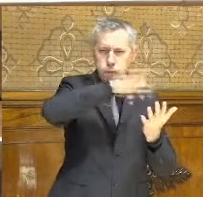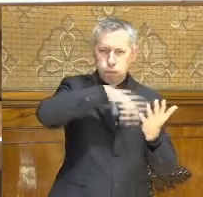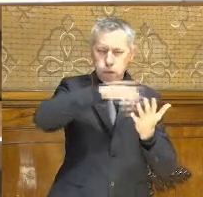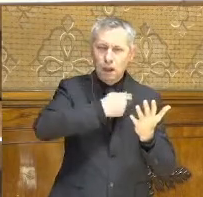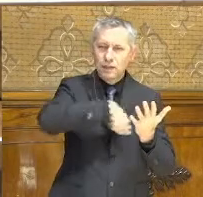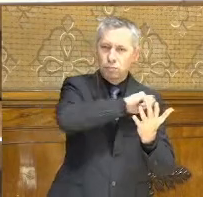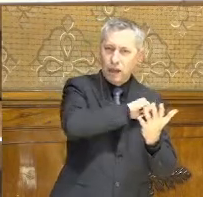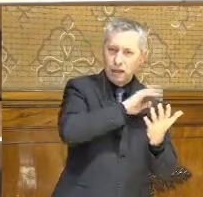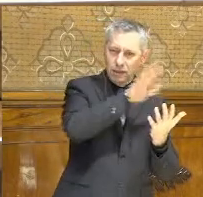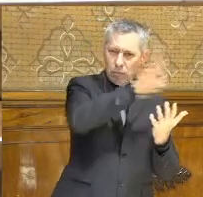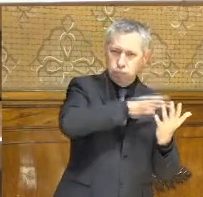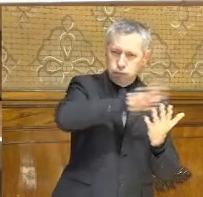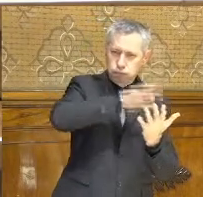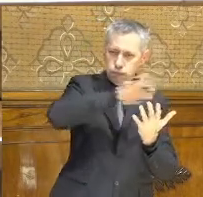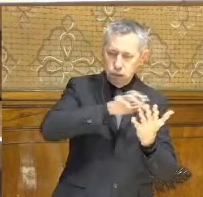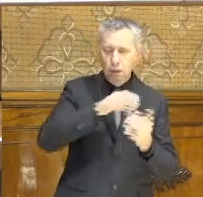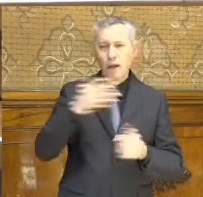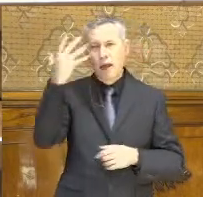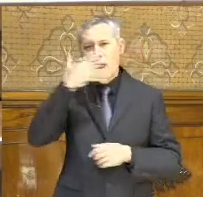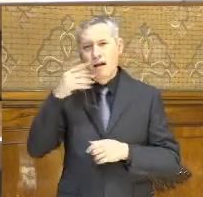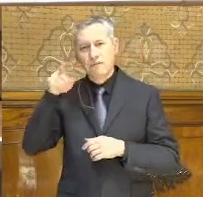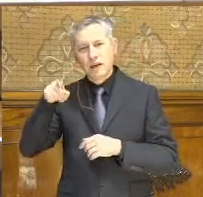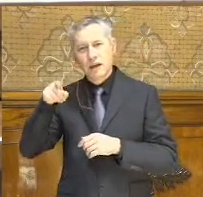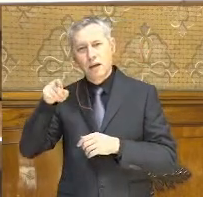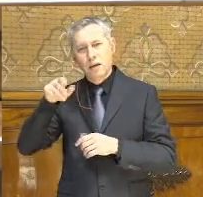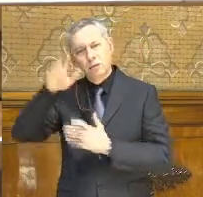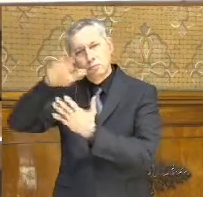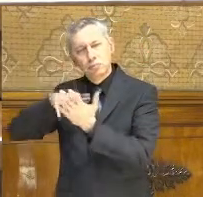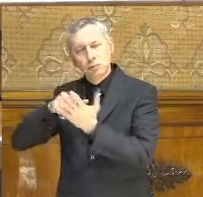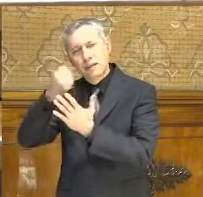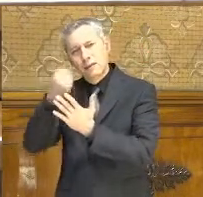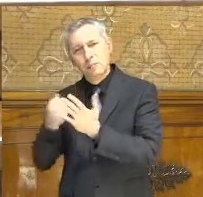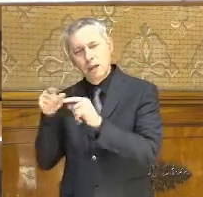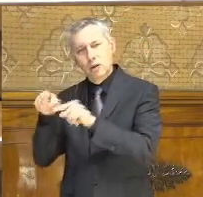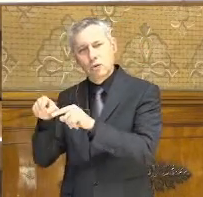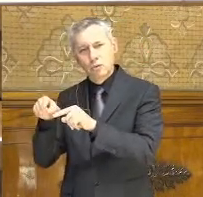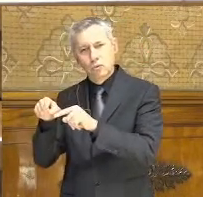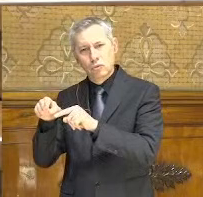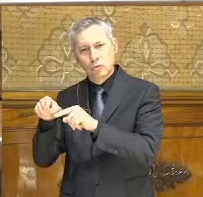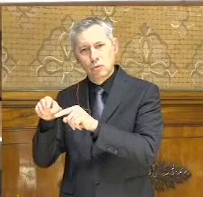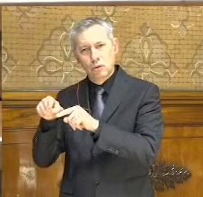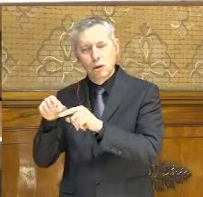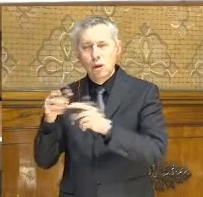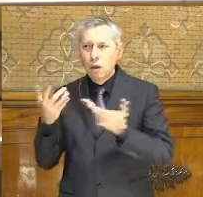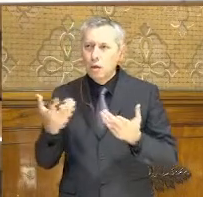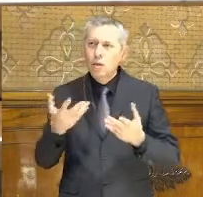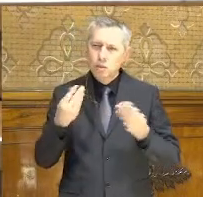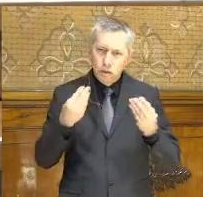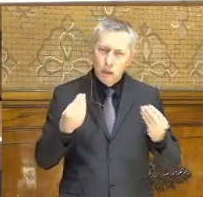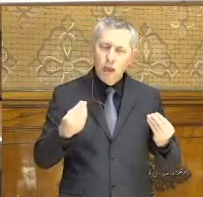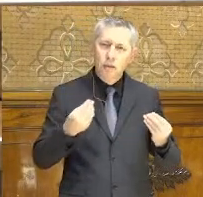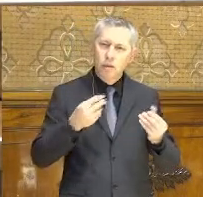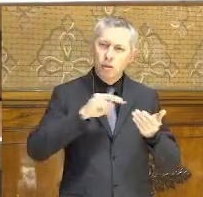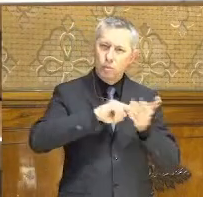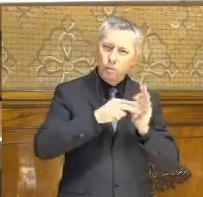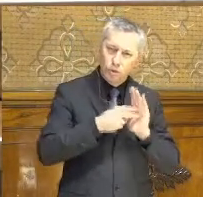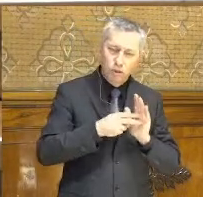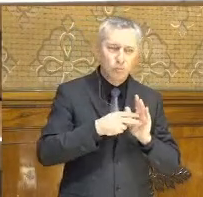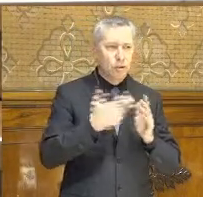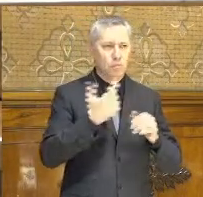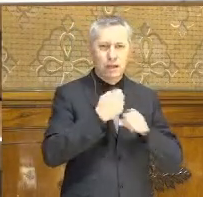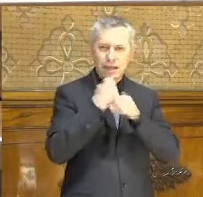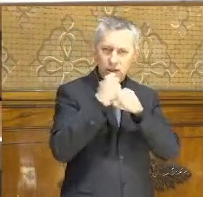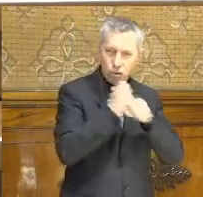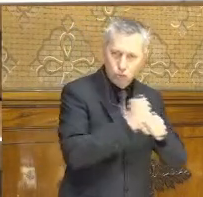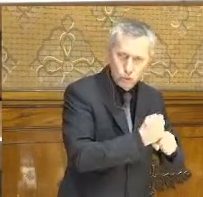of the African continent. So I think there are many institutional issues also connected with translation. We